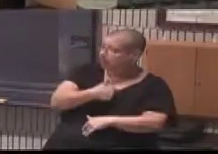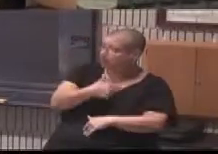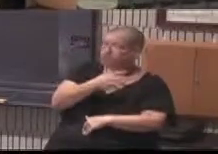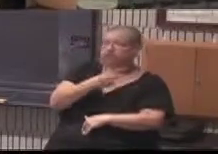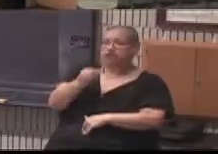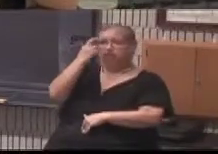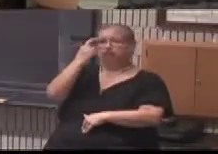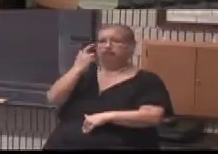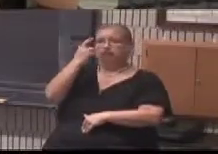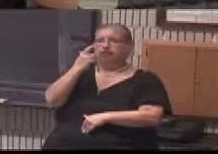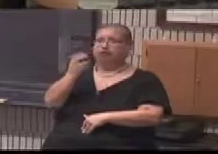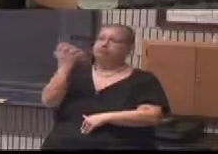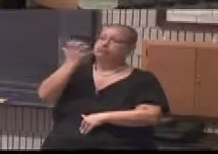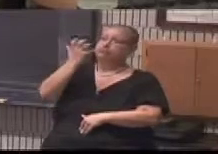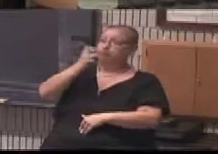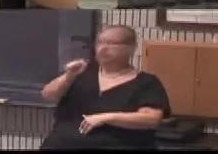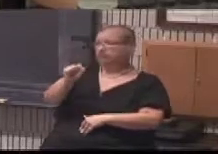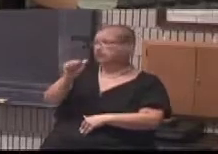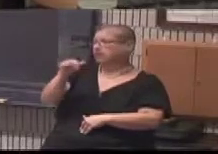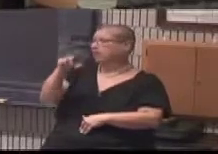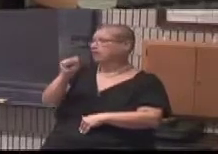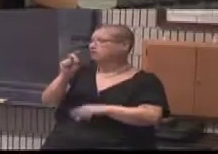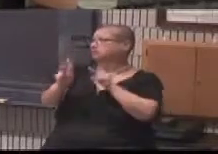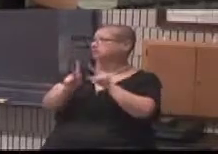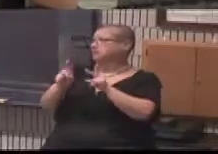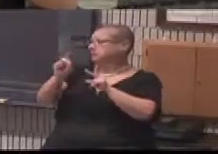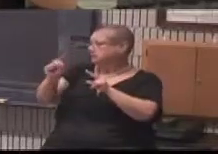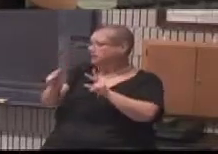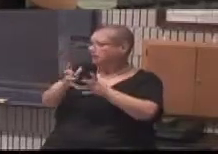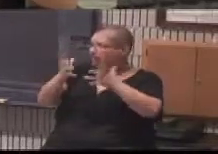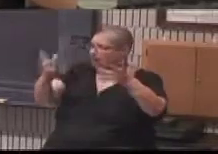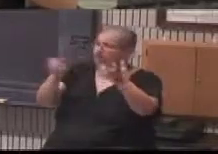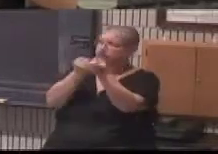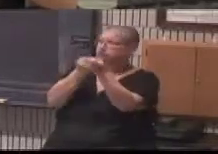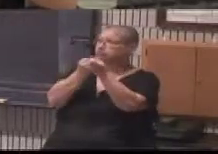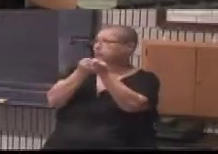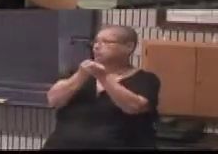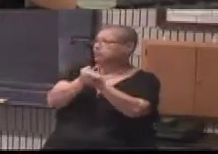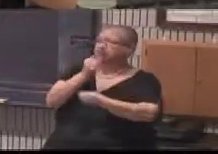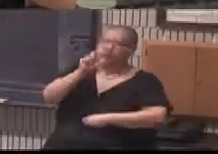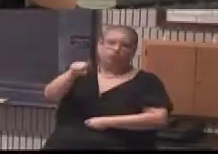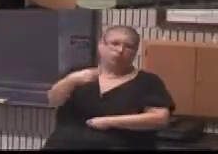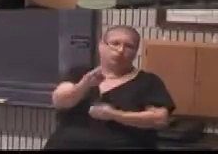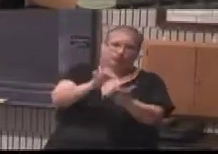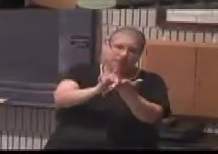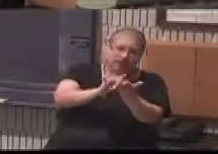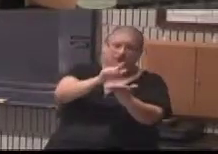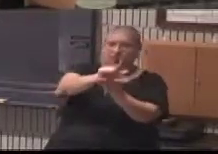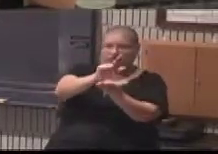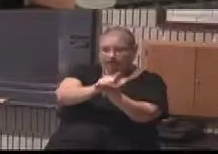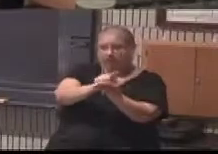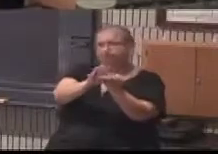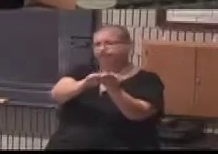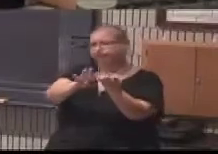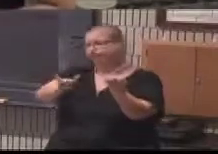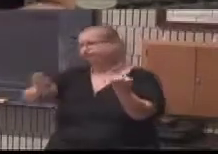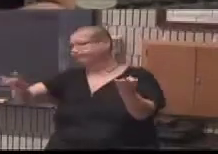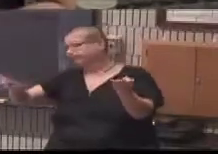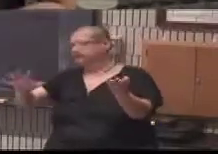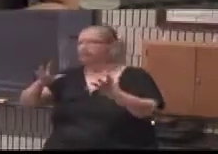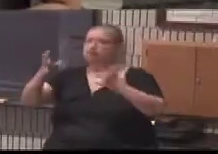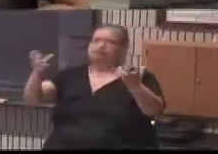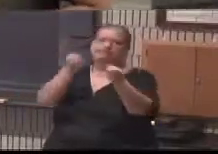do need a large support team of many different professions, you know, not just medical professions, legal, other things like that, a large support